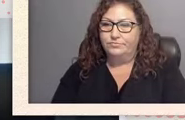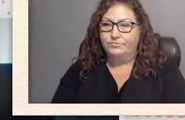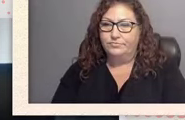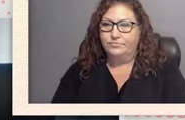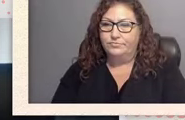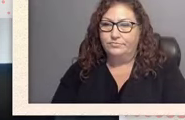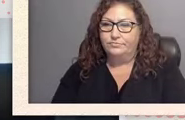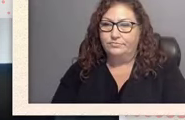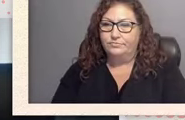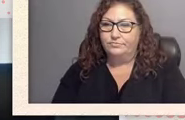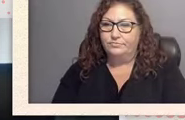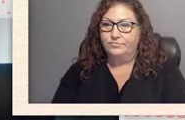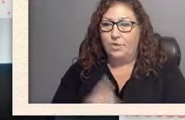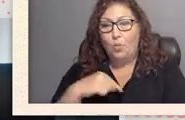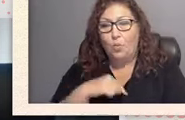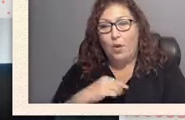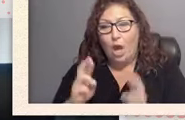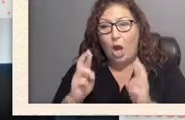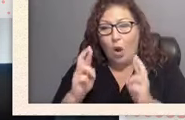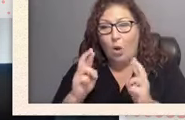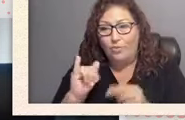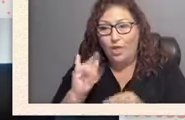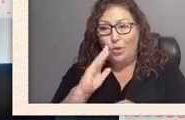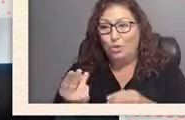we hope that you will join us.